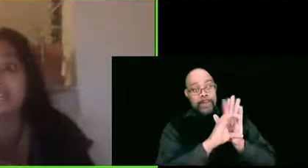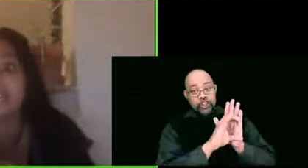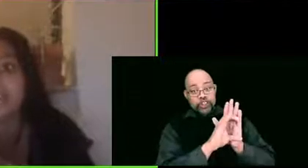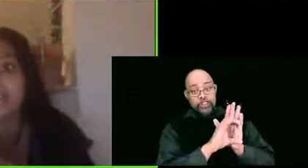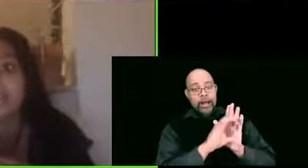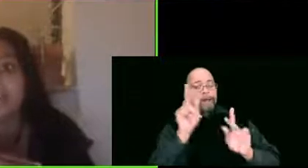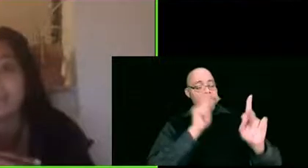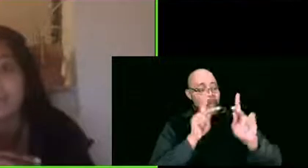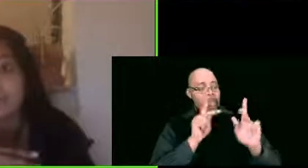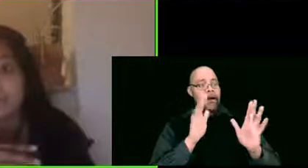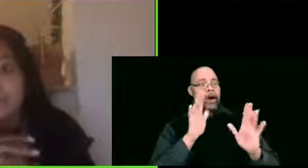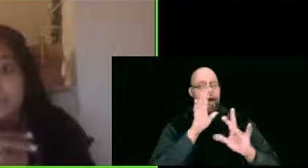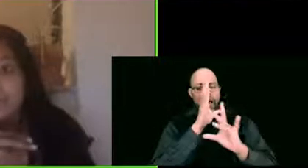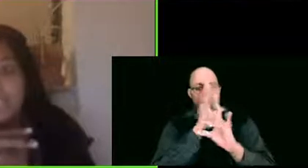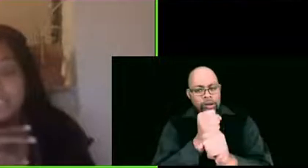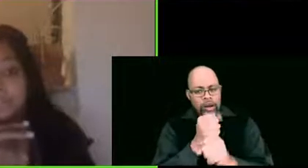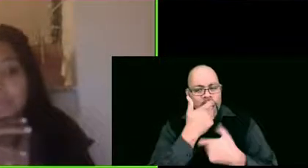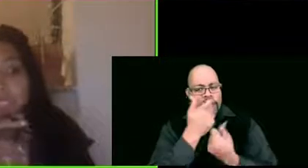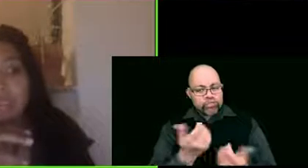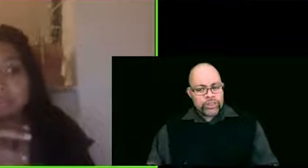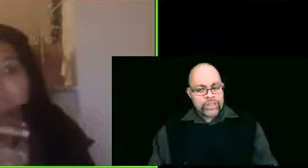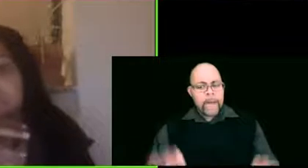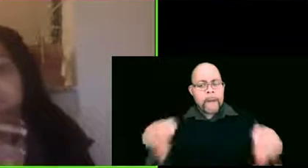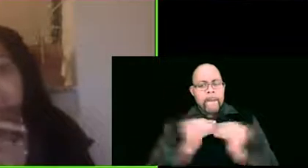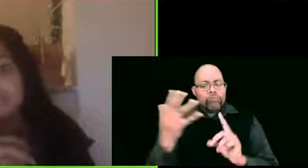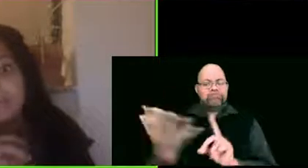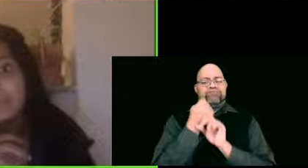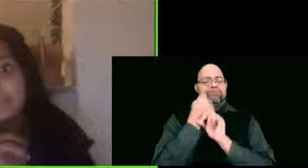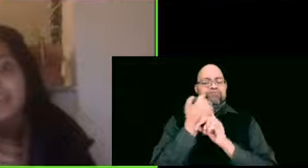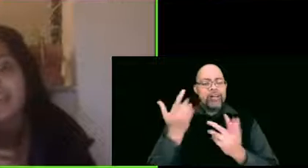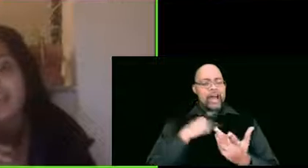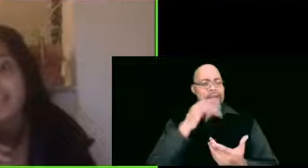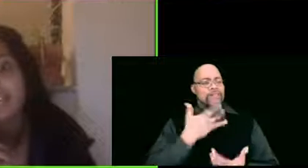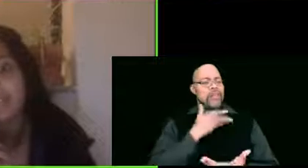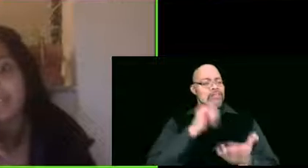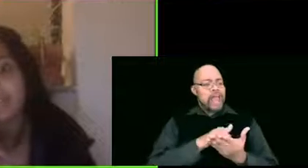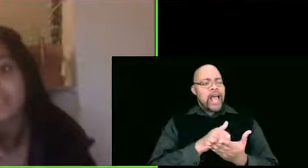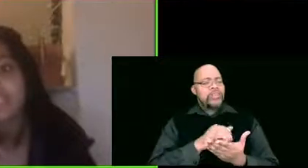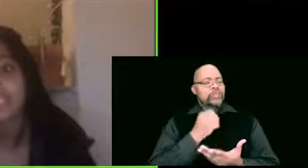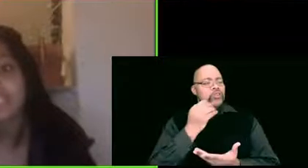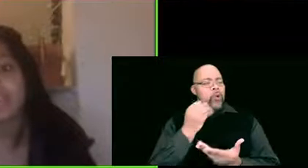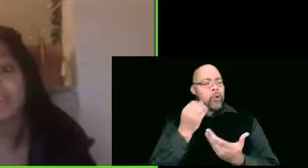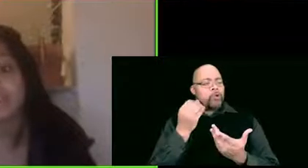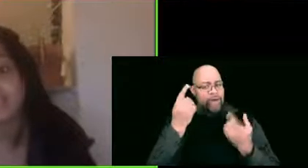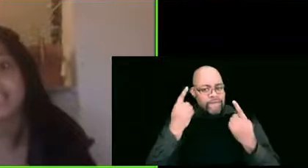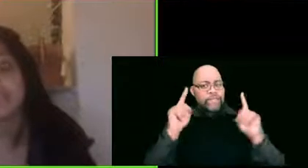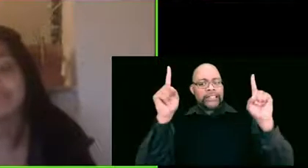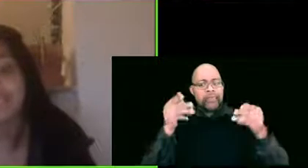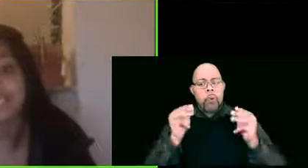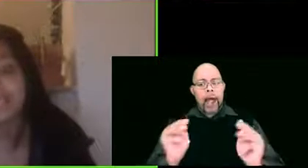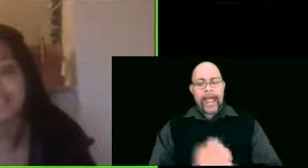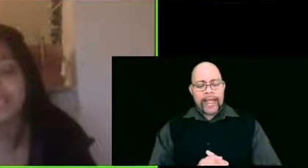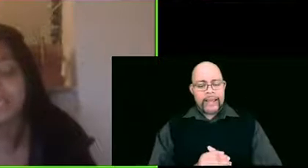show the imagery, then people's attention was so much more so grabbed. And I really felt like that was just such an